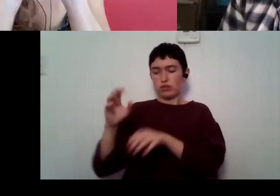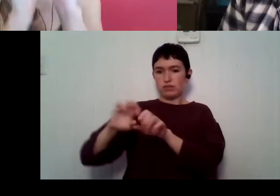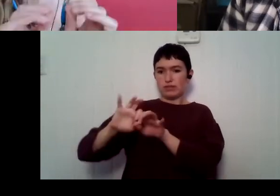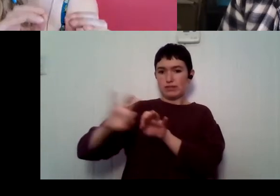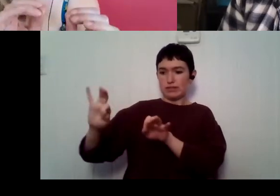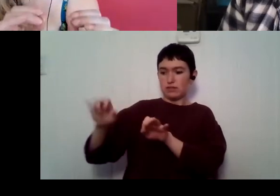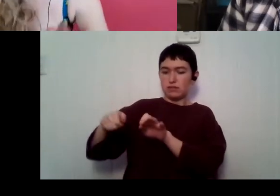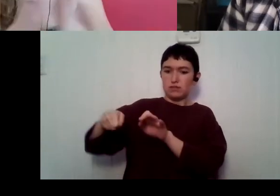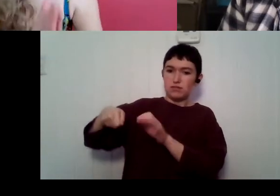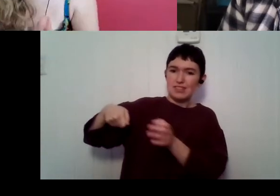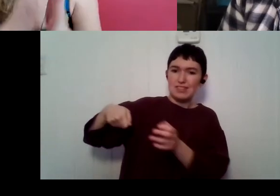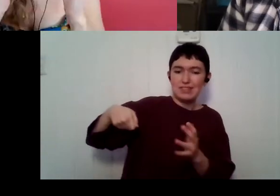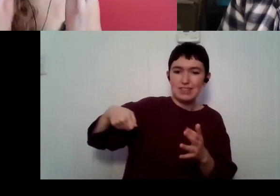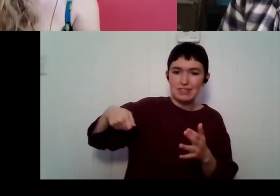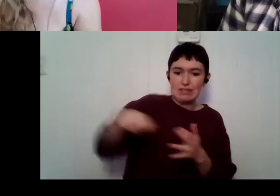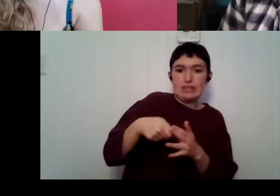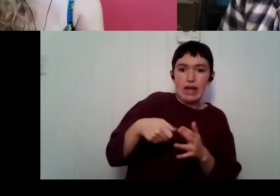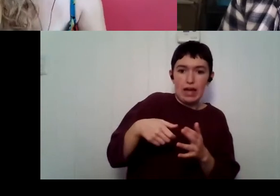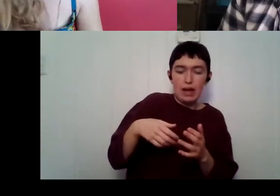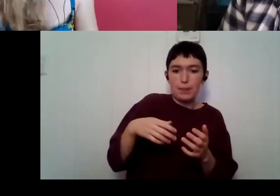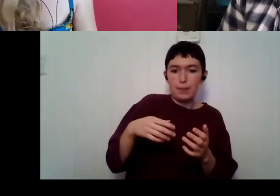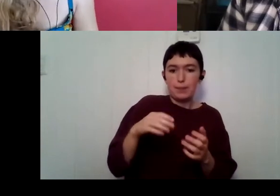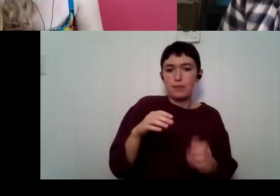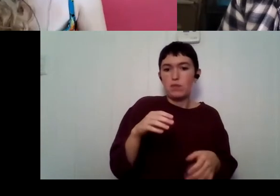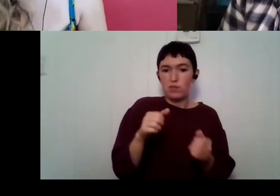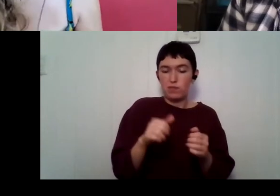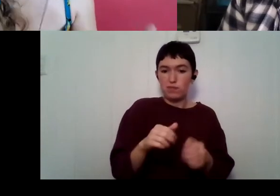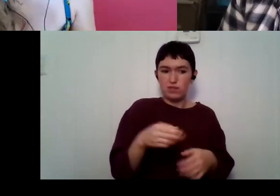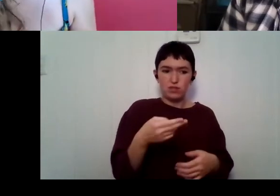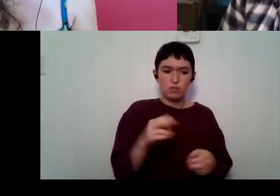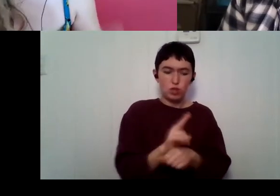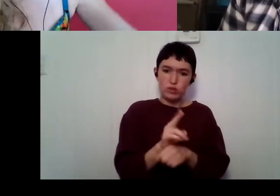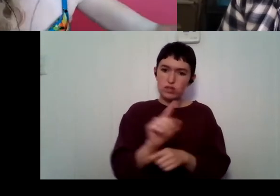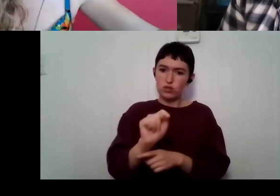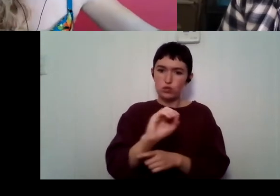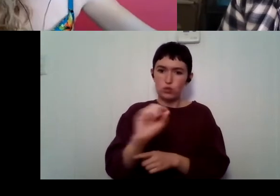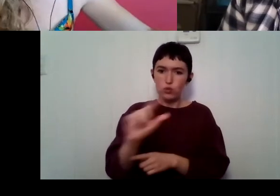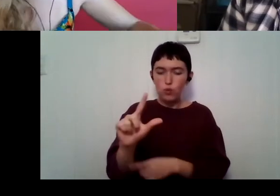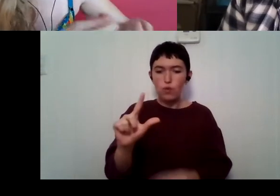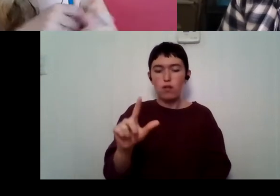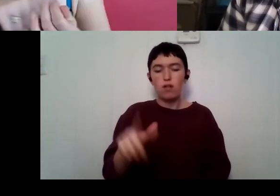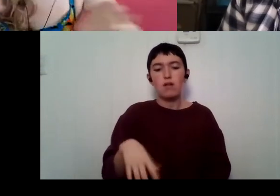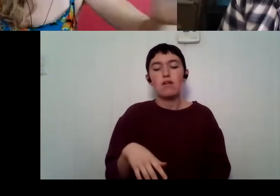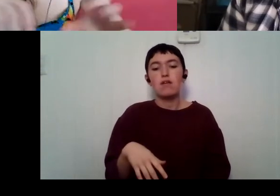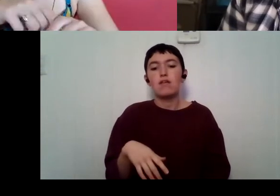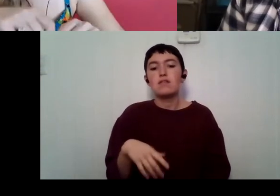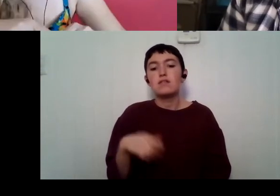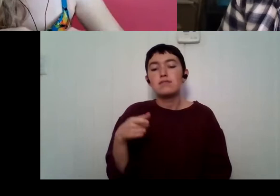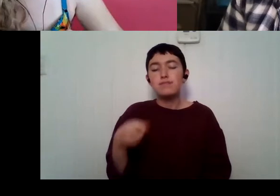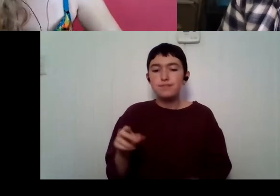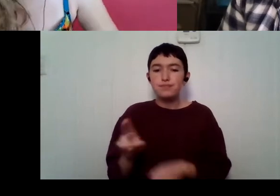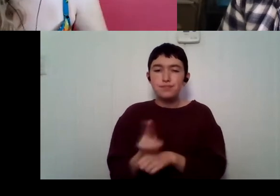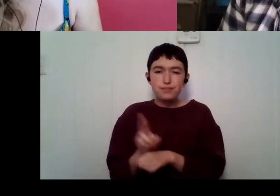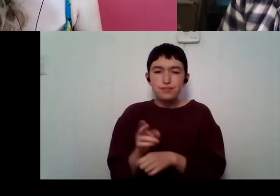only were they hunting, they were hunting with tools, right? And also chimpanzees will eat, these dipping sticks.